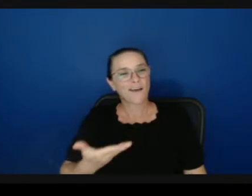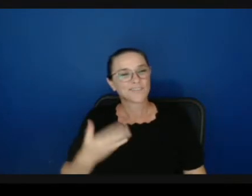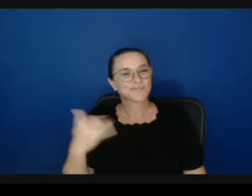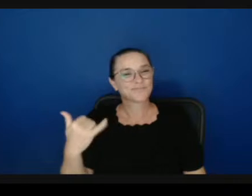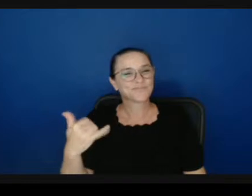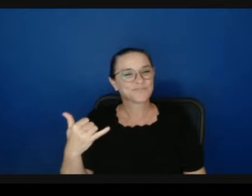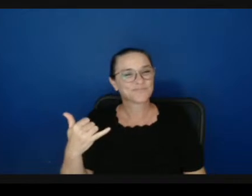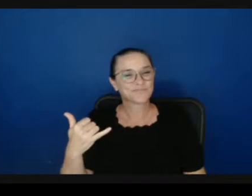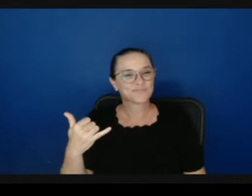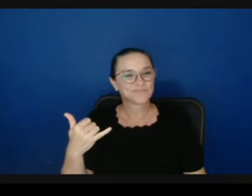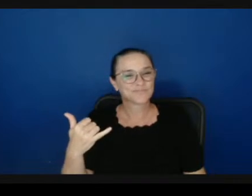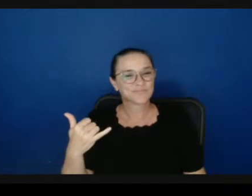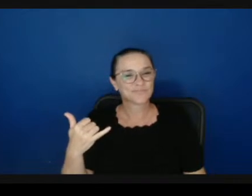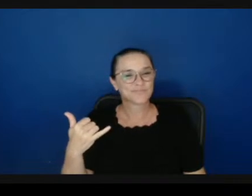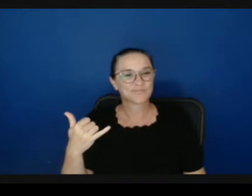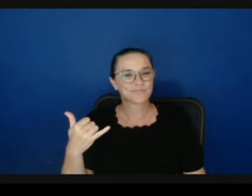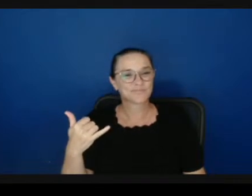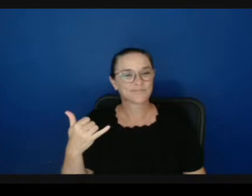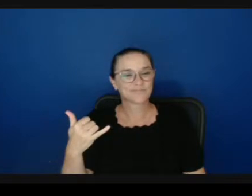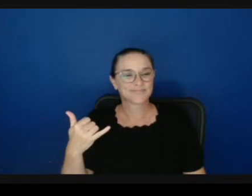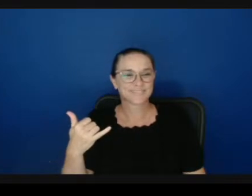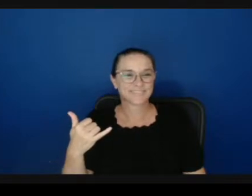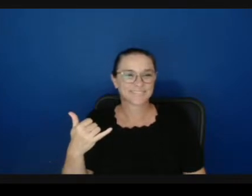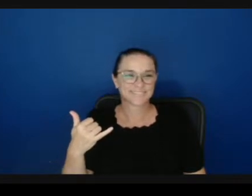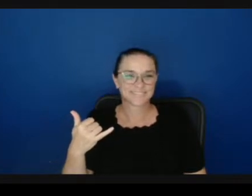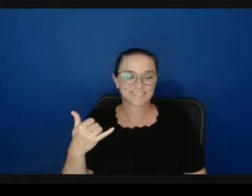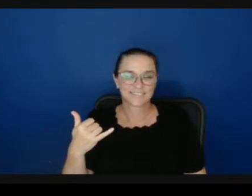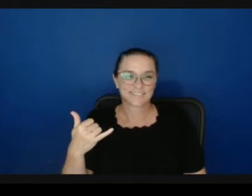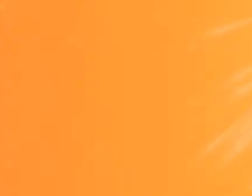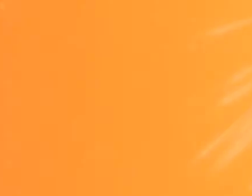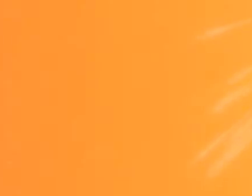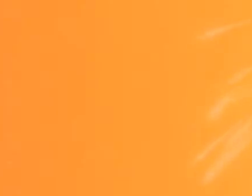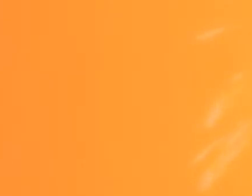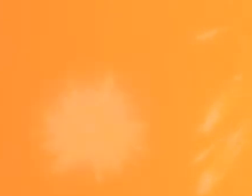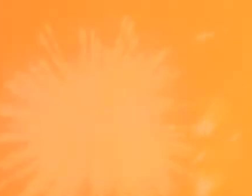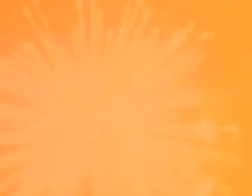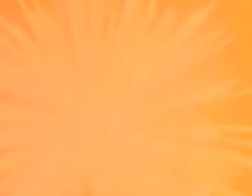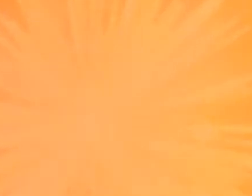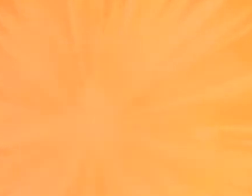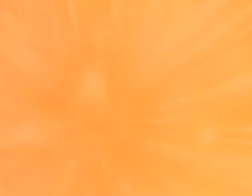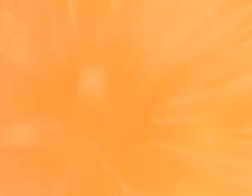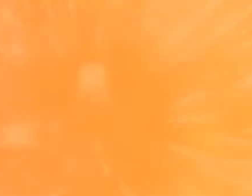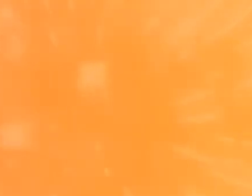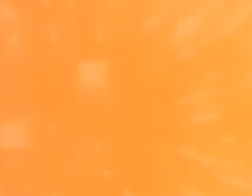Can I find the right outro here? Okay, here we go. Aloha.